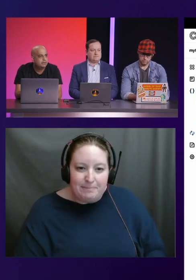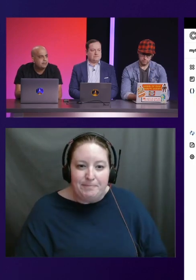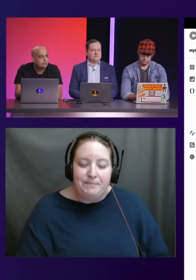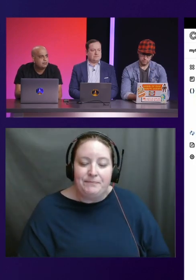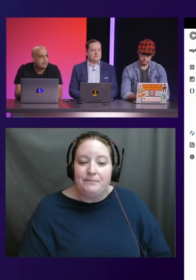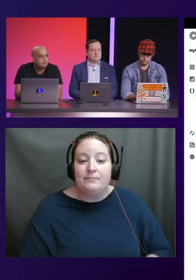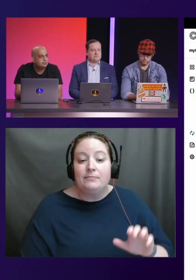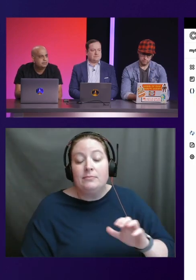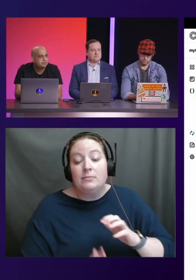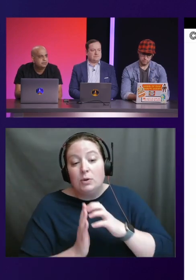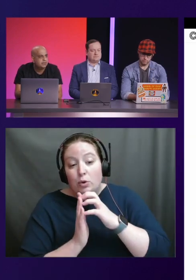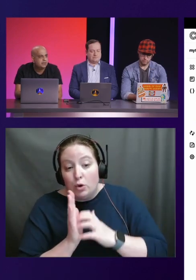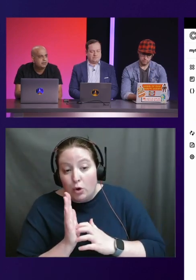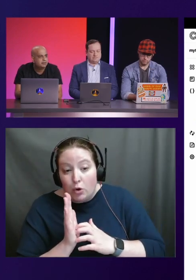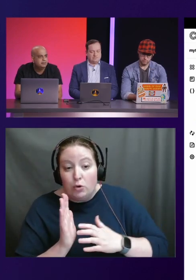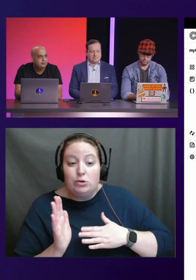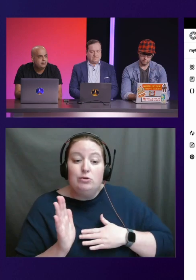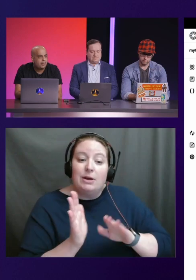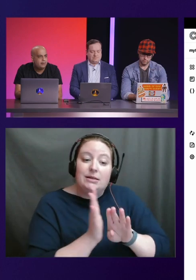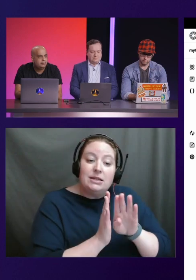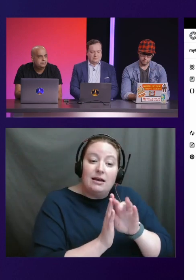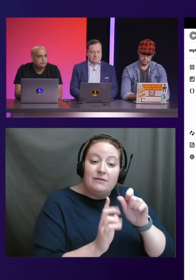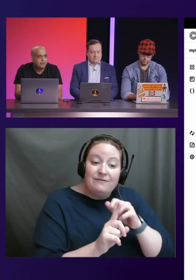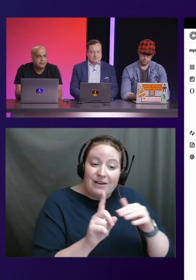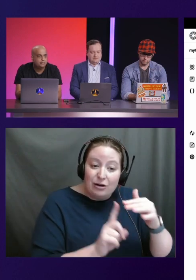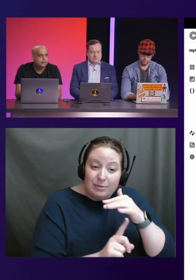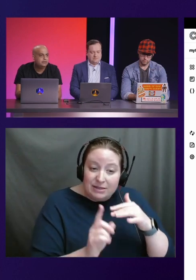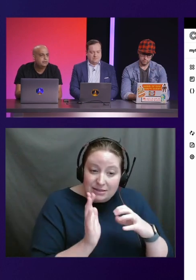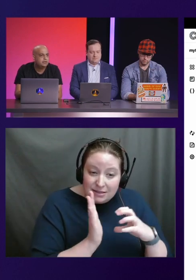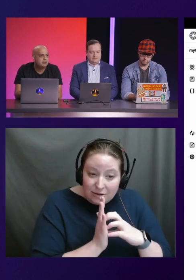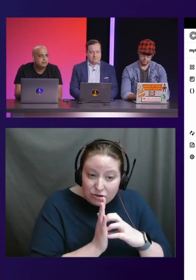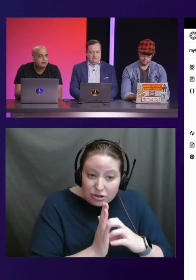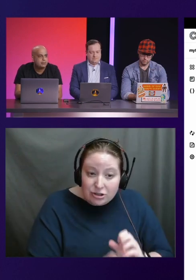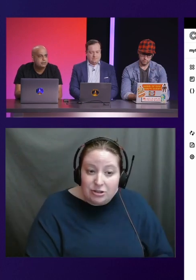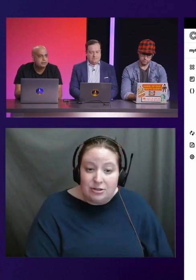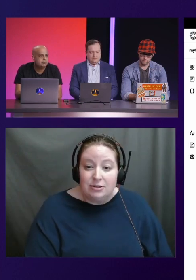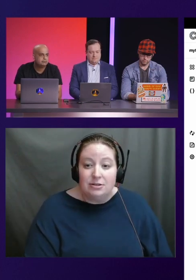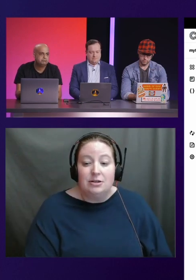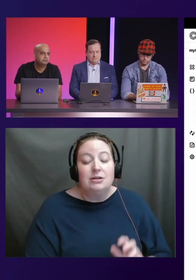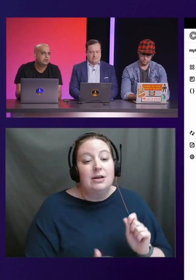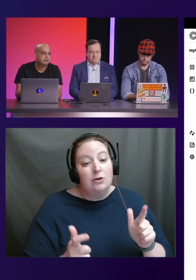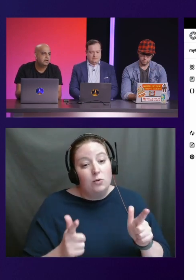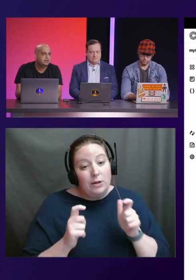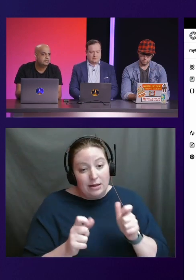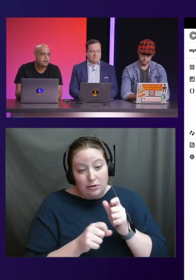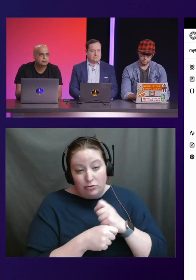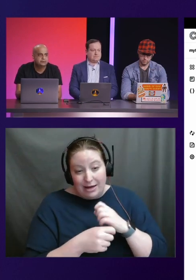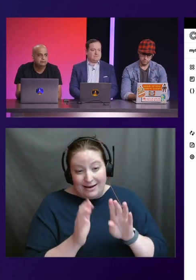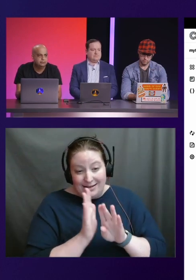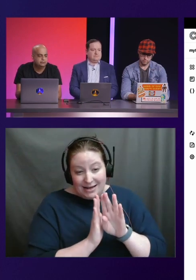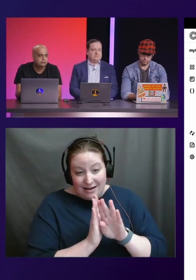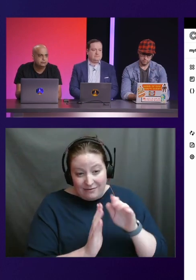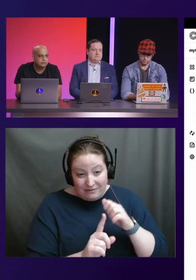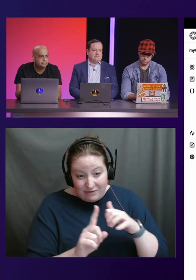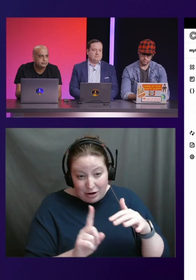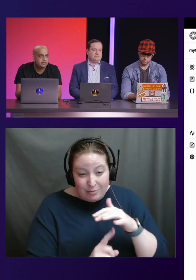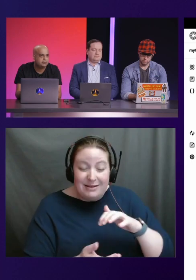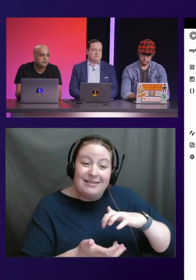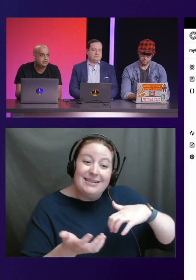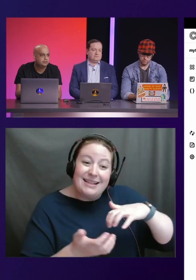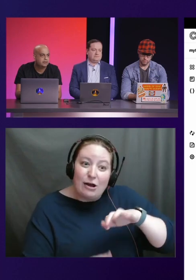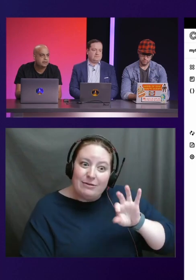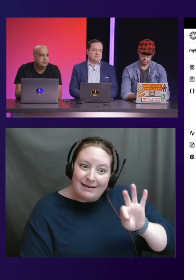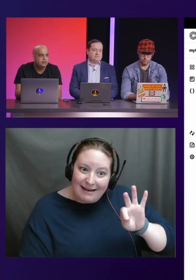go to my dev environment section there. I can quickly create a dev environment here. Cloud9's an option, Visual Studio's